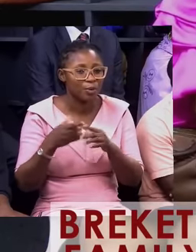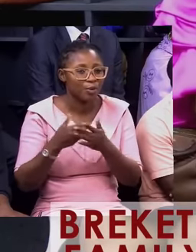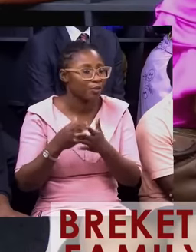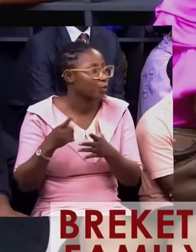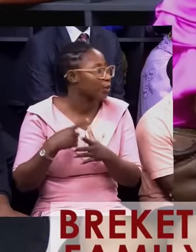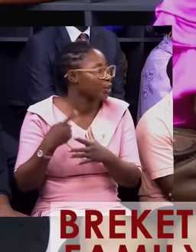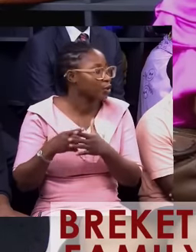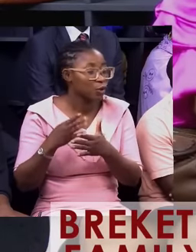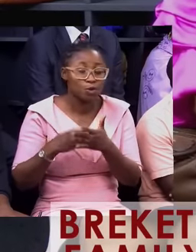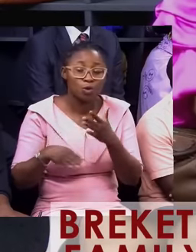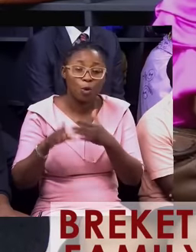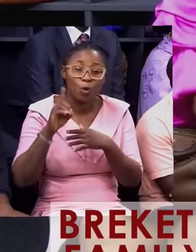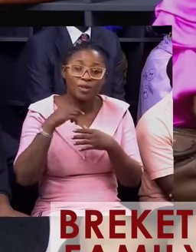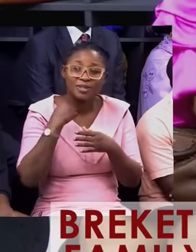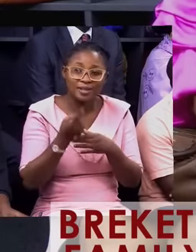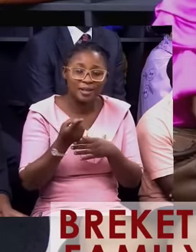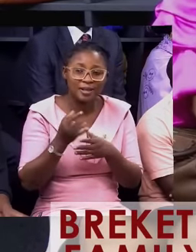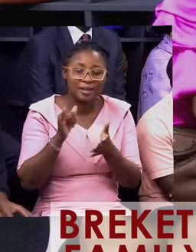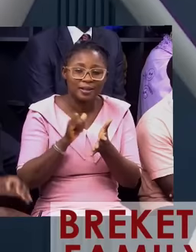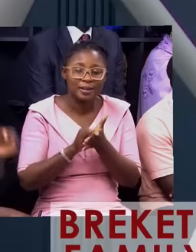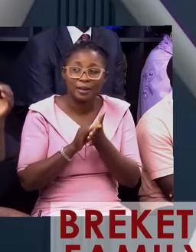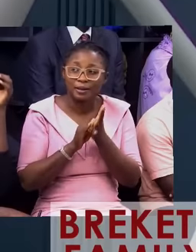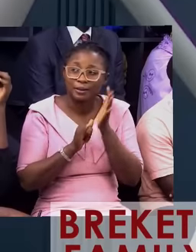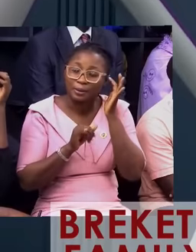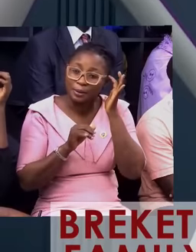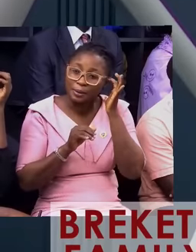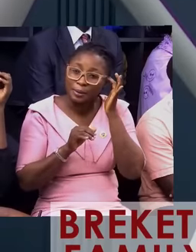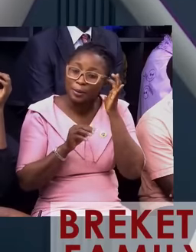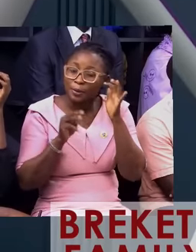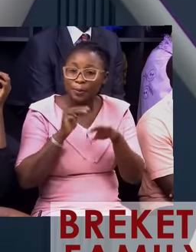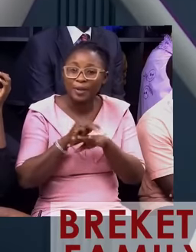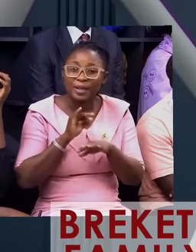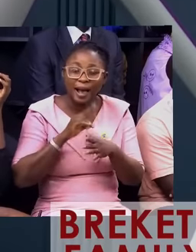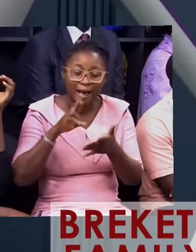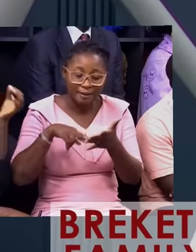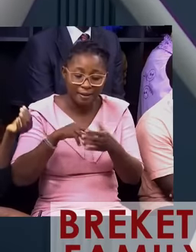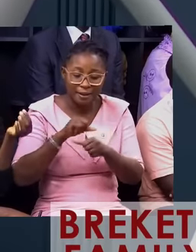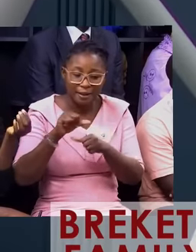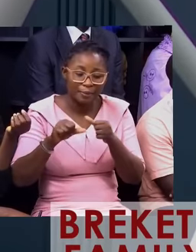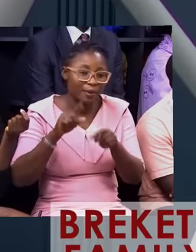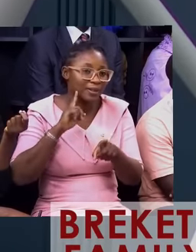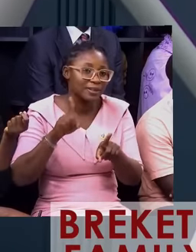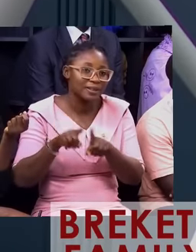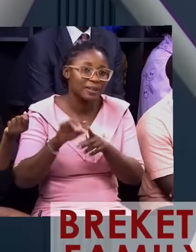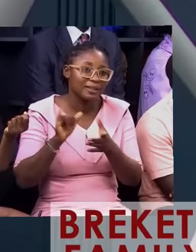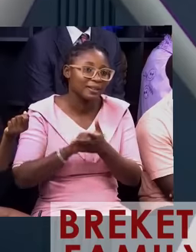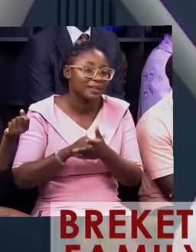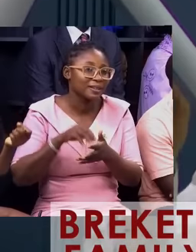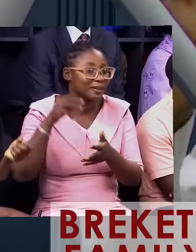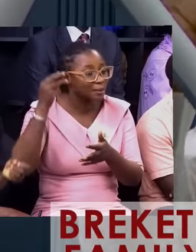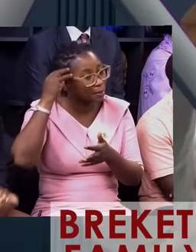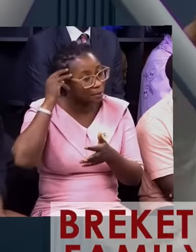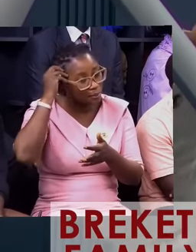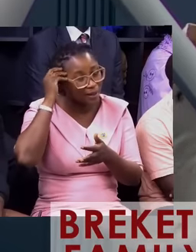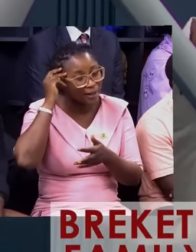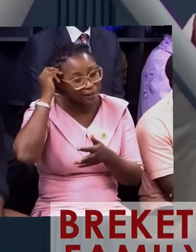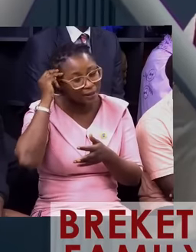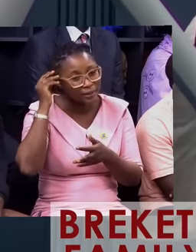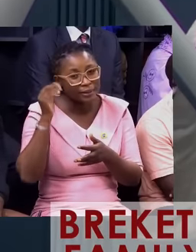then somebody talk say that message where I read about sister where they mad